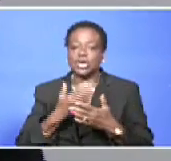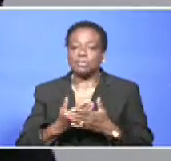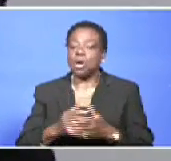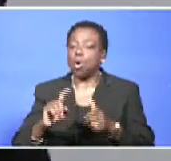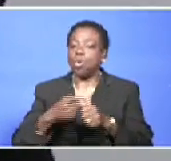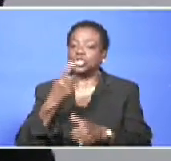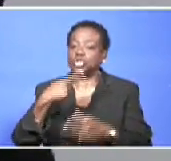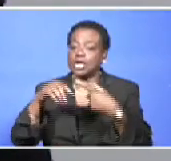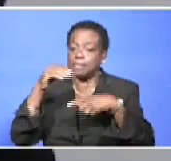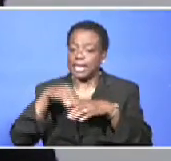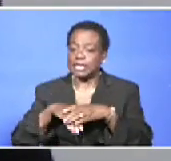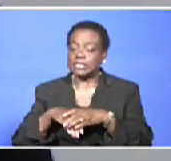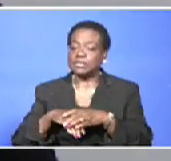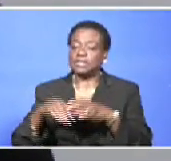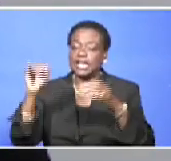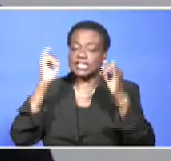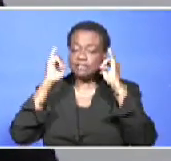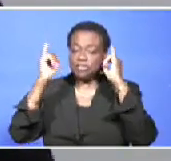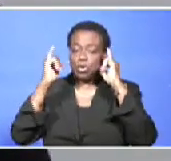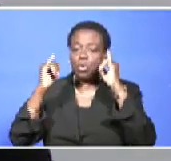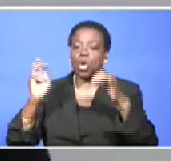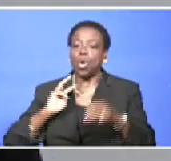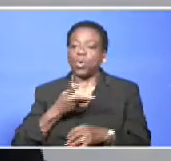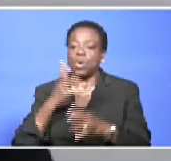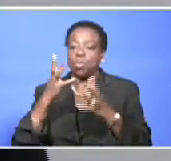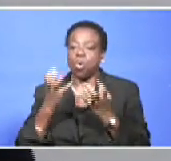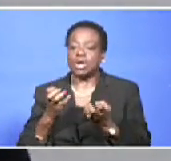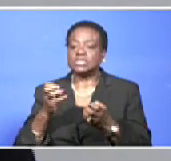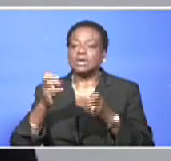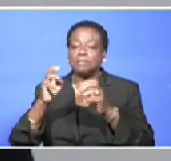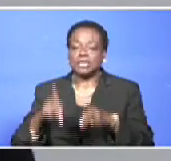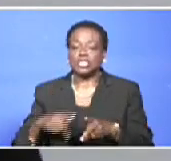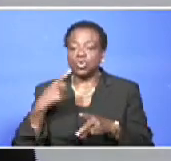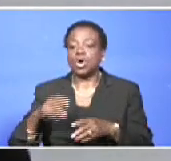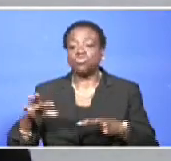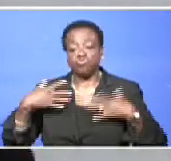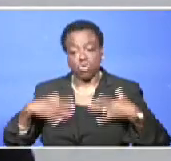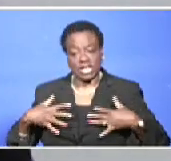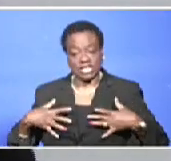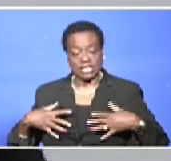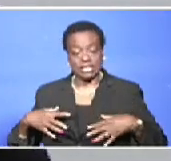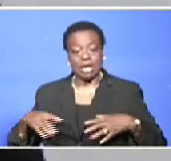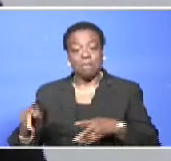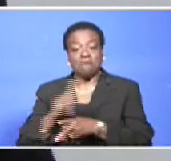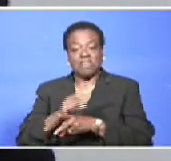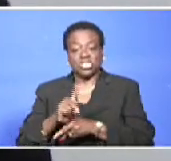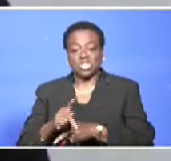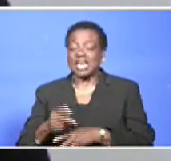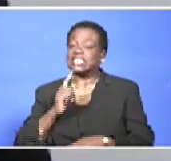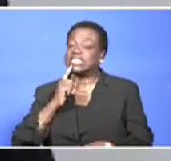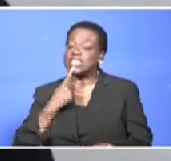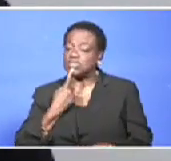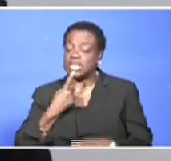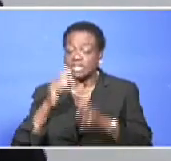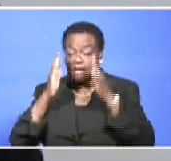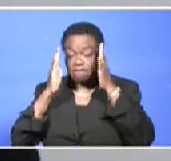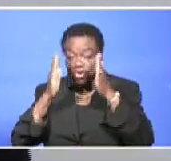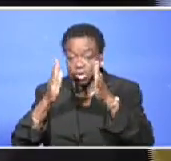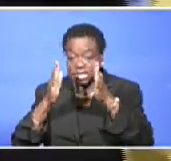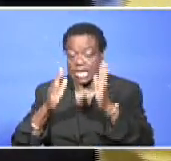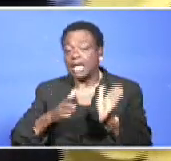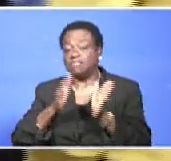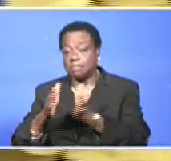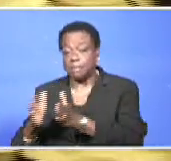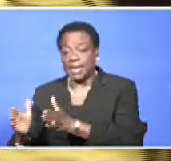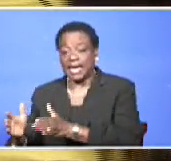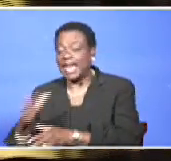you come into the interview, we want persons who are come professionally dressed, are serious and focused. They come prepared and